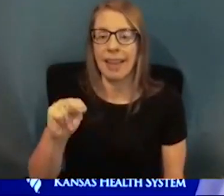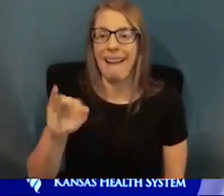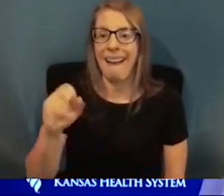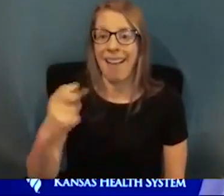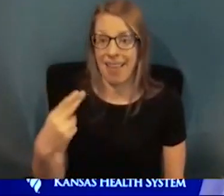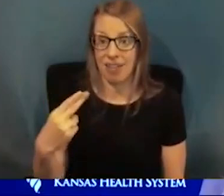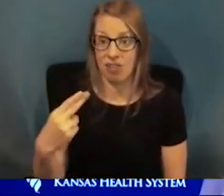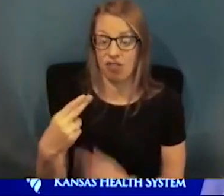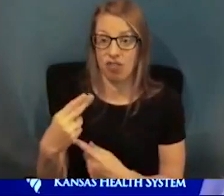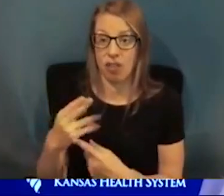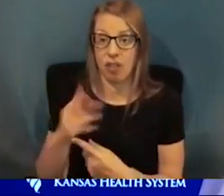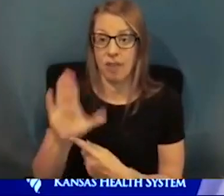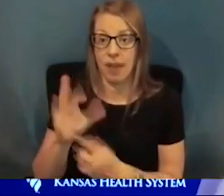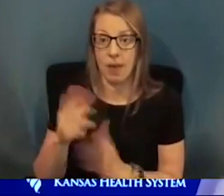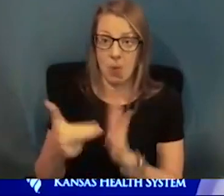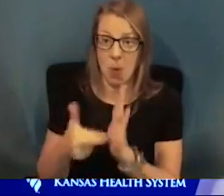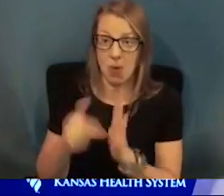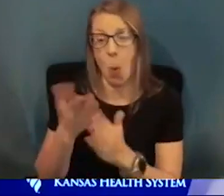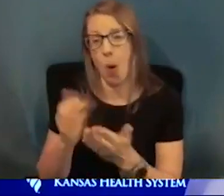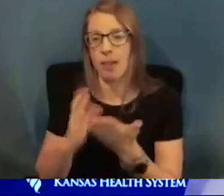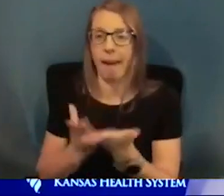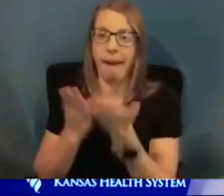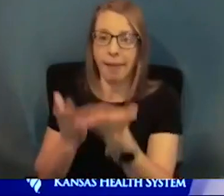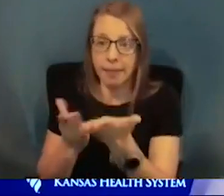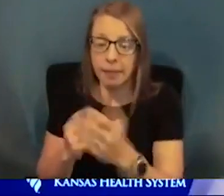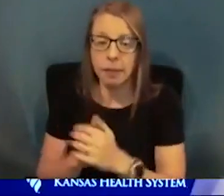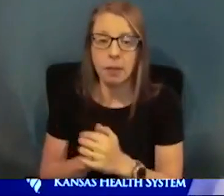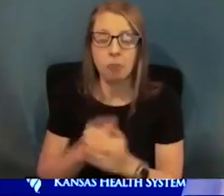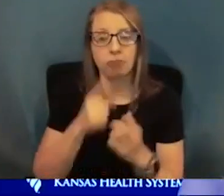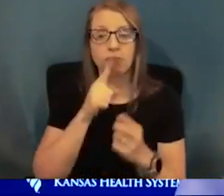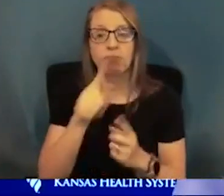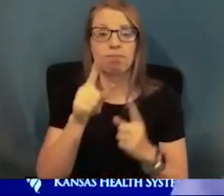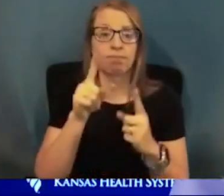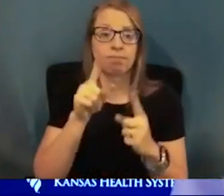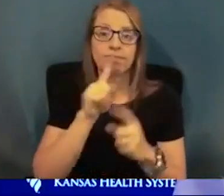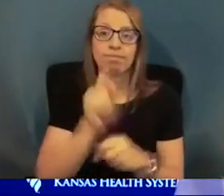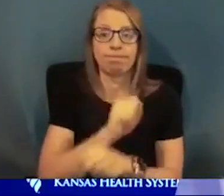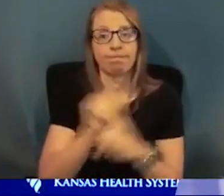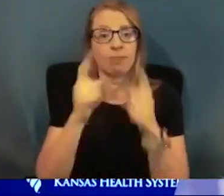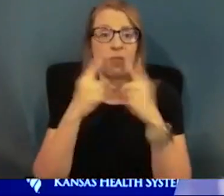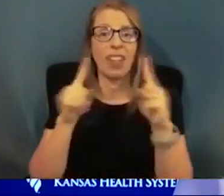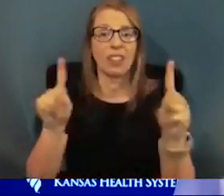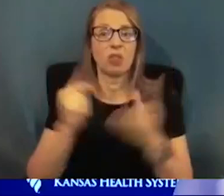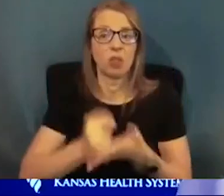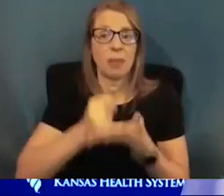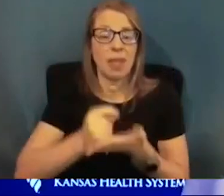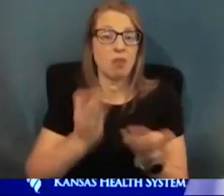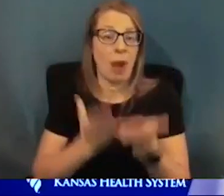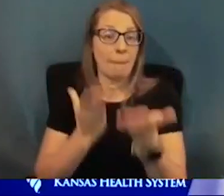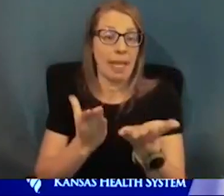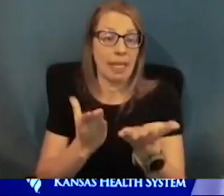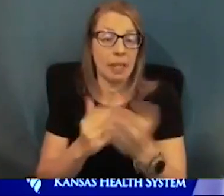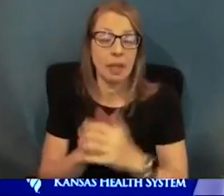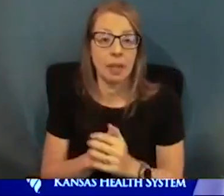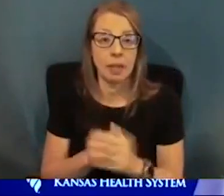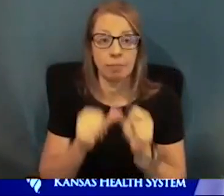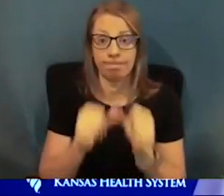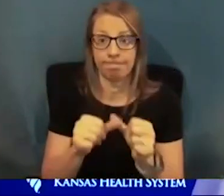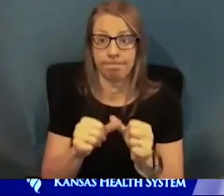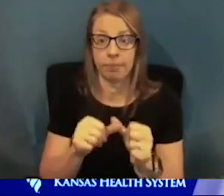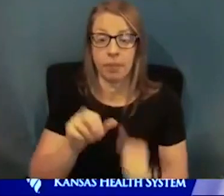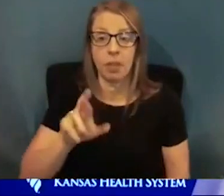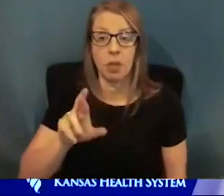guidance, really the only effective treatments that are recommended continue to be